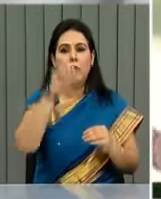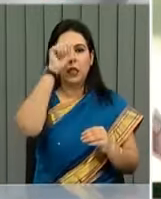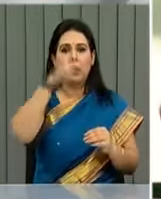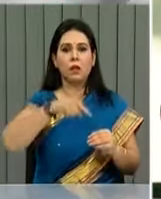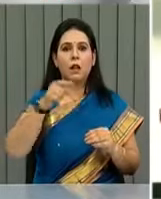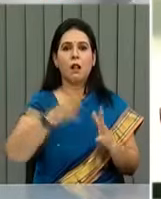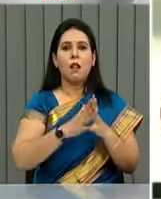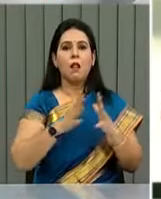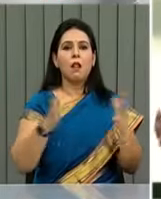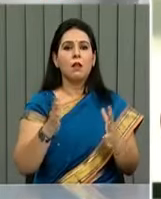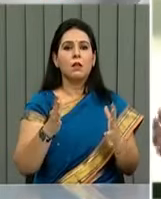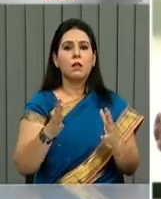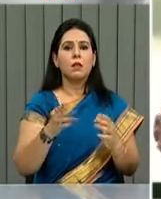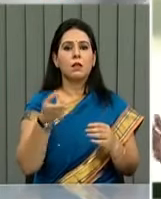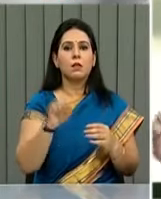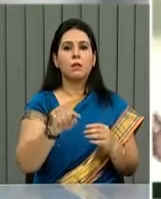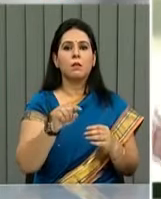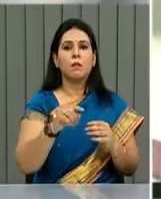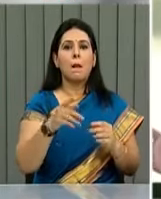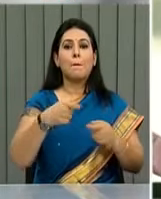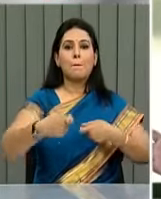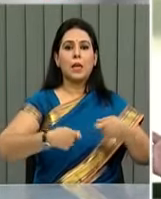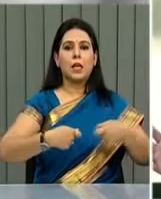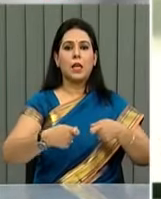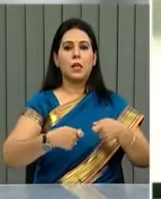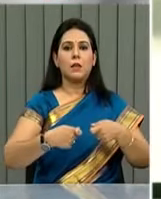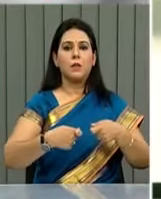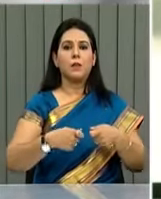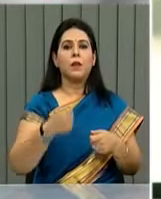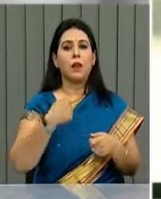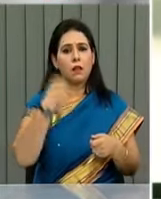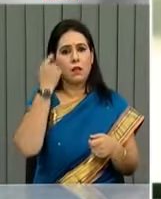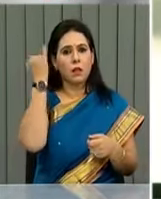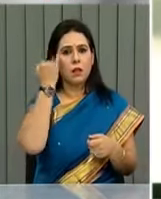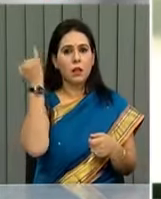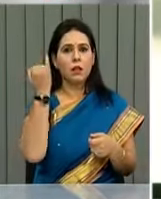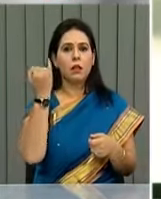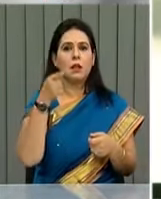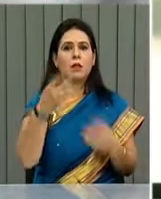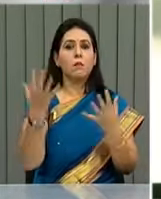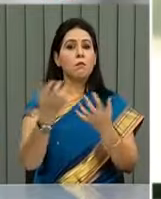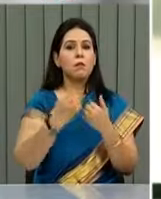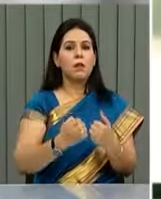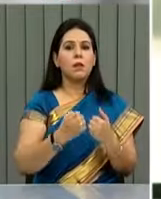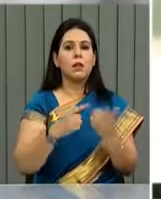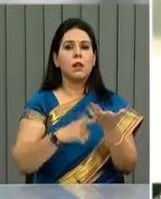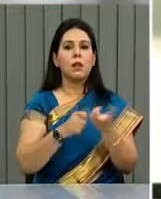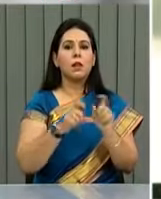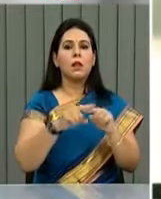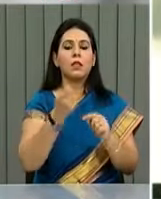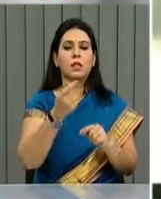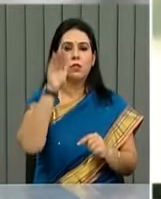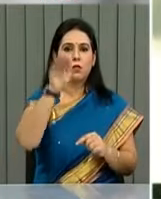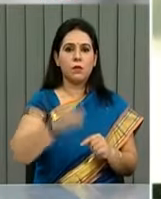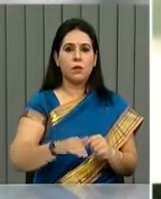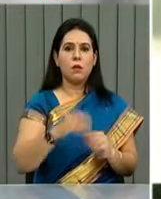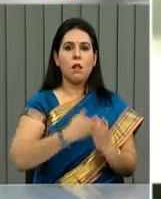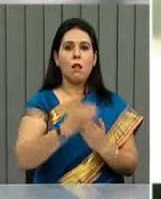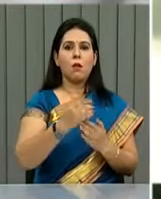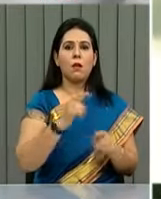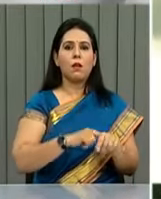a large, one big market. And I think this will bring taxation rates down in the long